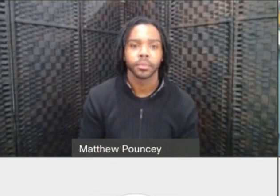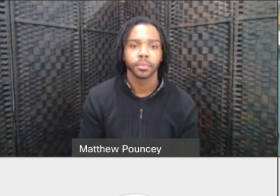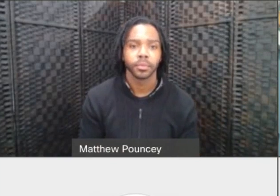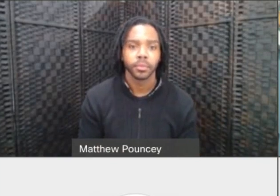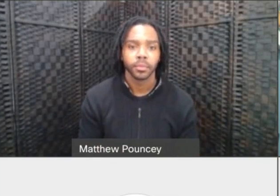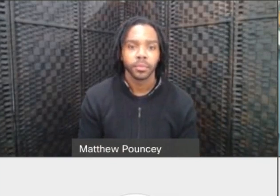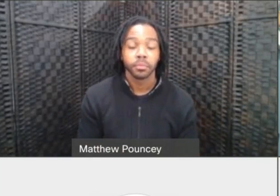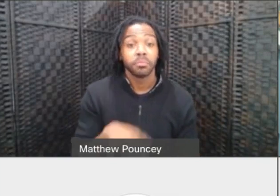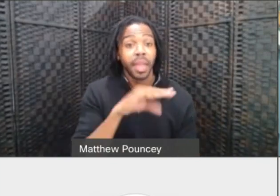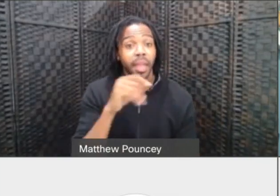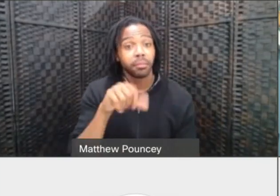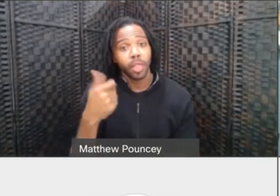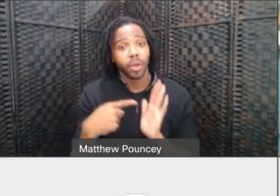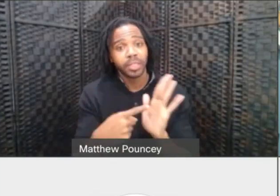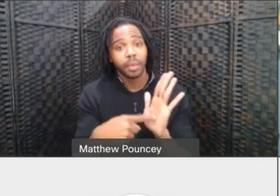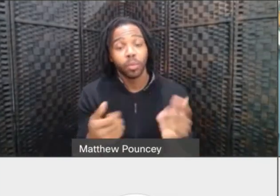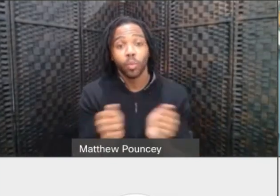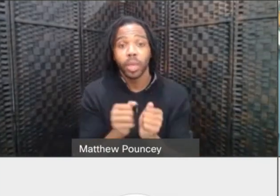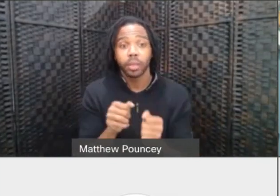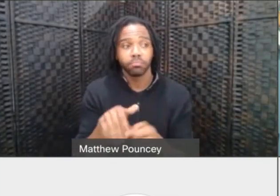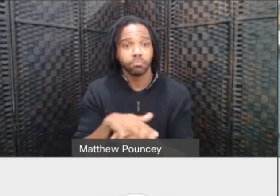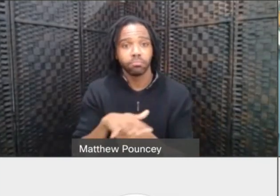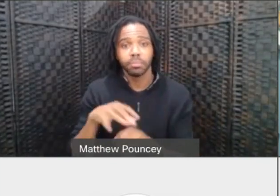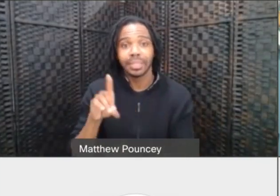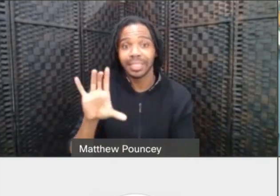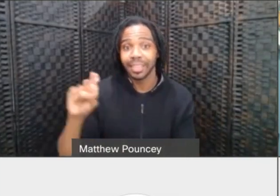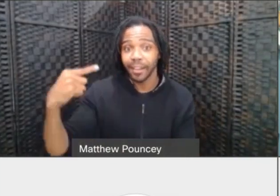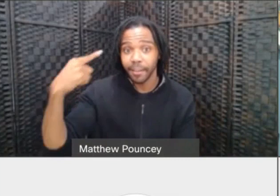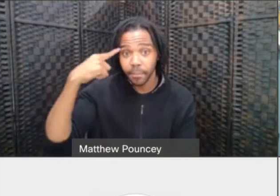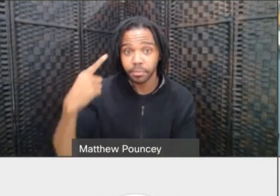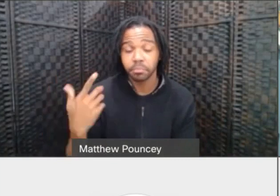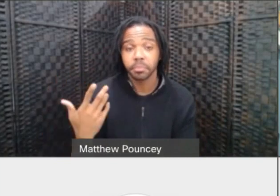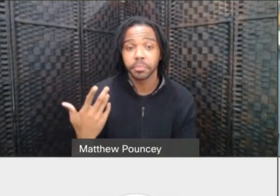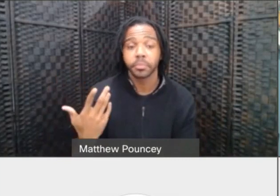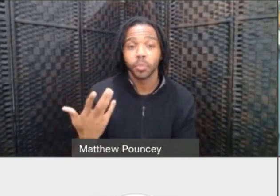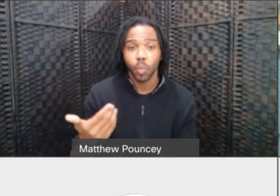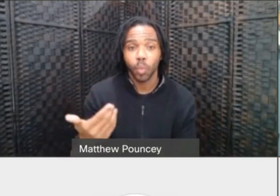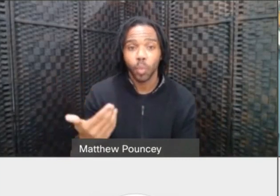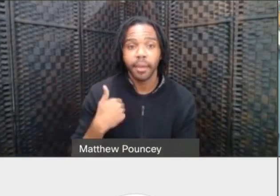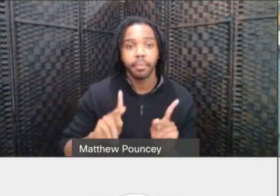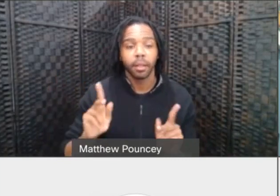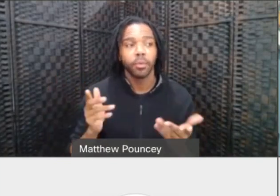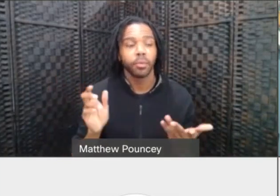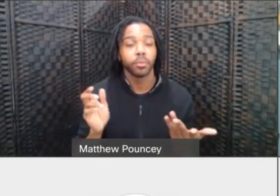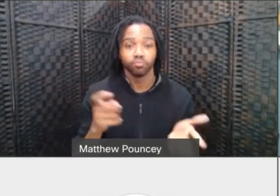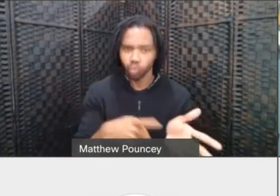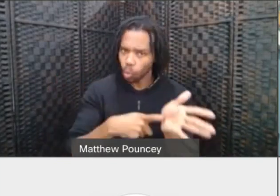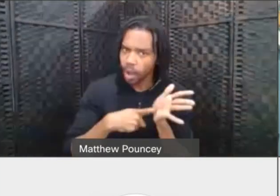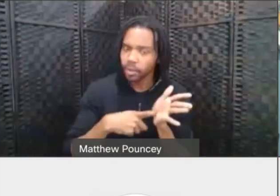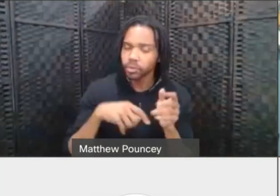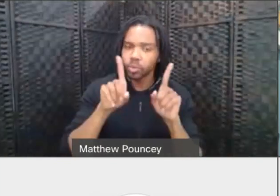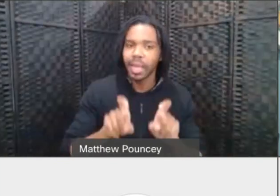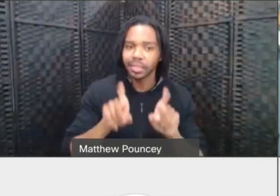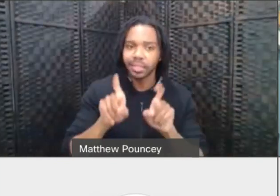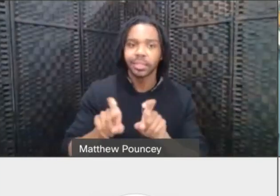and for example, with the district government, we have folks who are required to test because